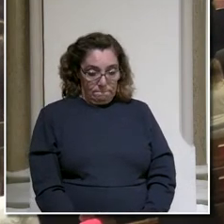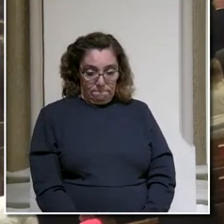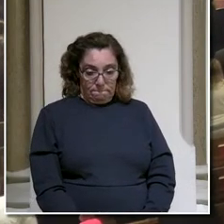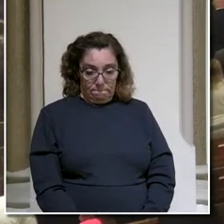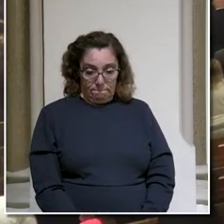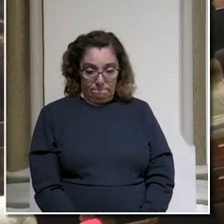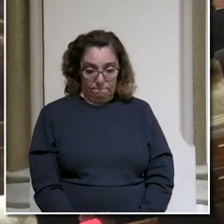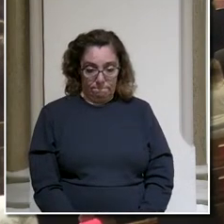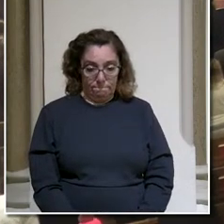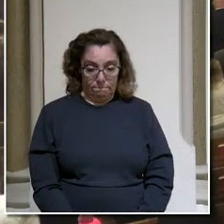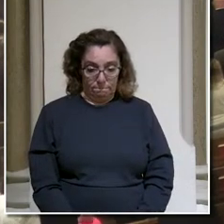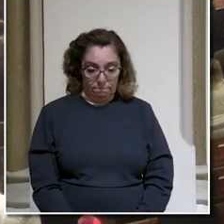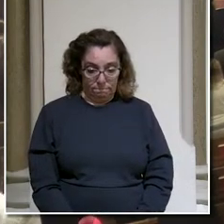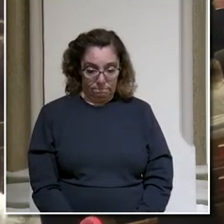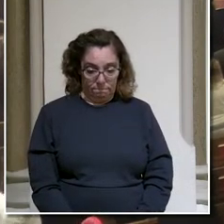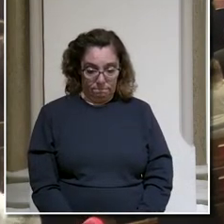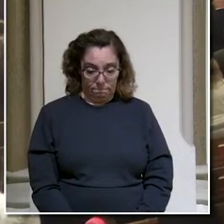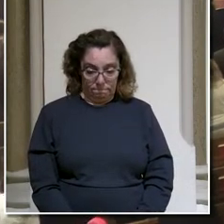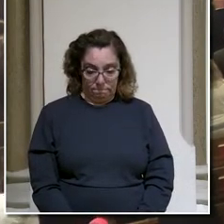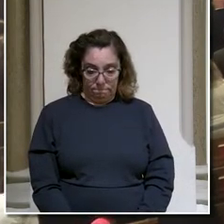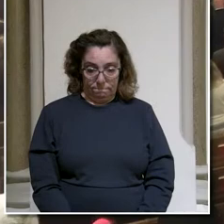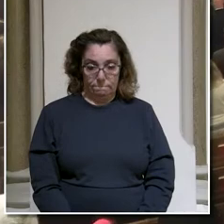Procession.